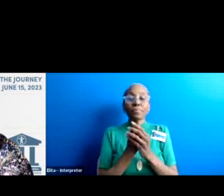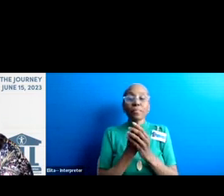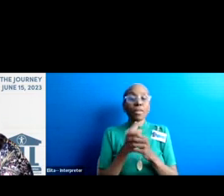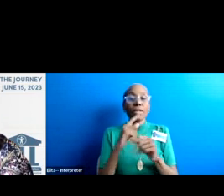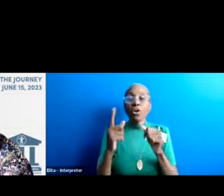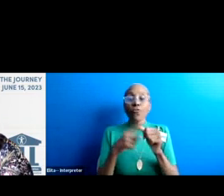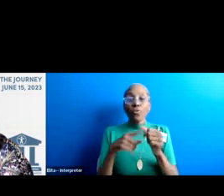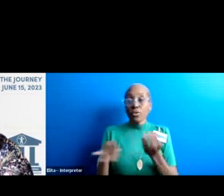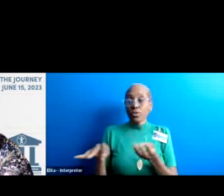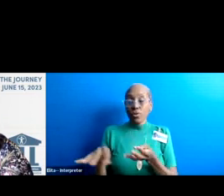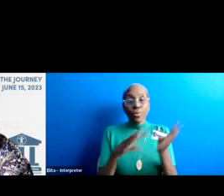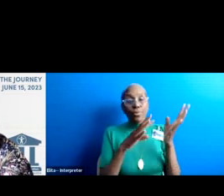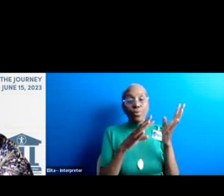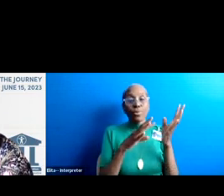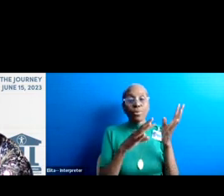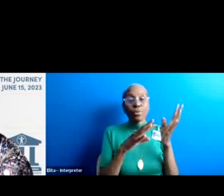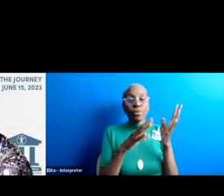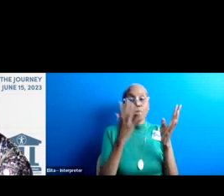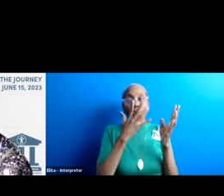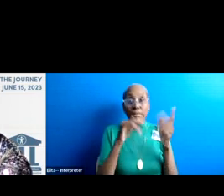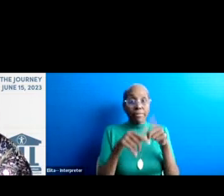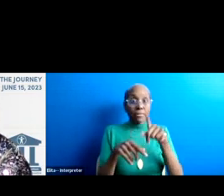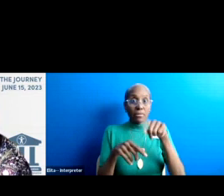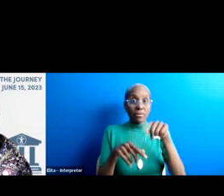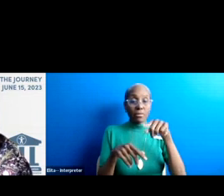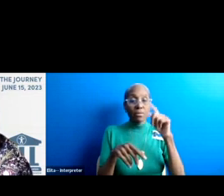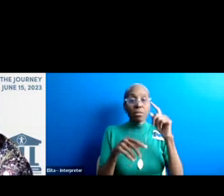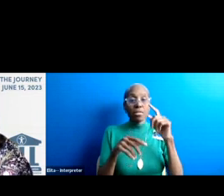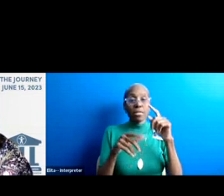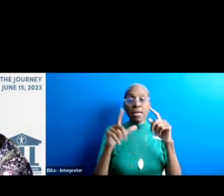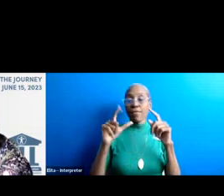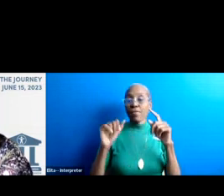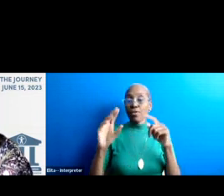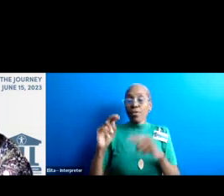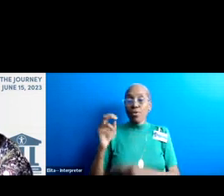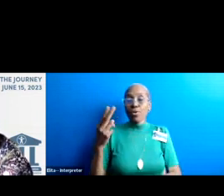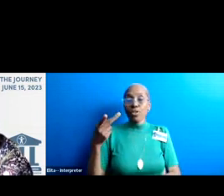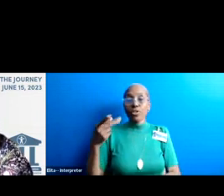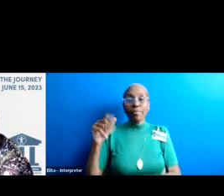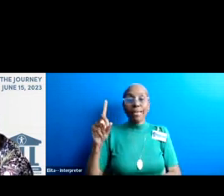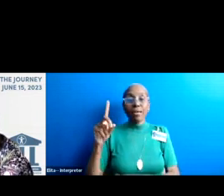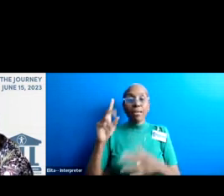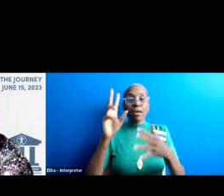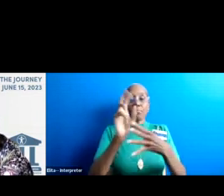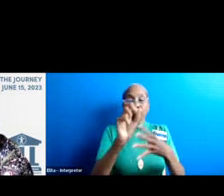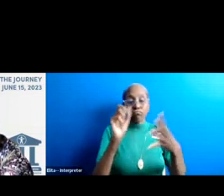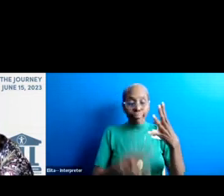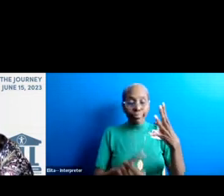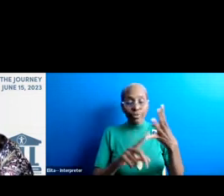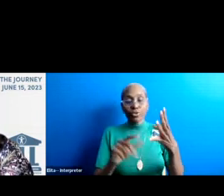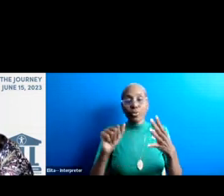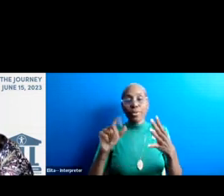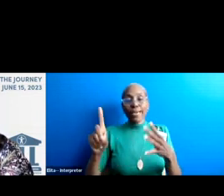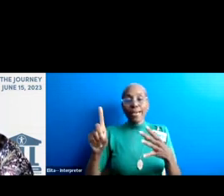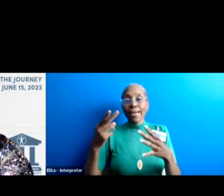first load this, it's going to look like this, where it's got this like launch pad thing. I just jumped straight down here to ad hoc